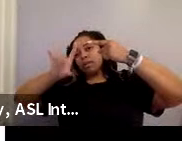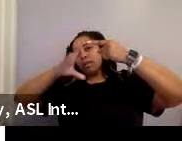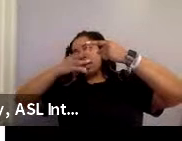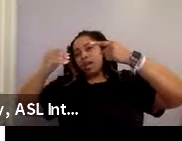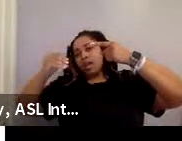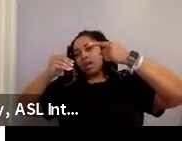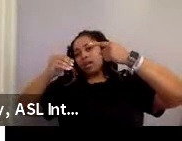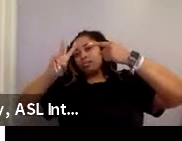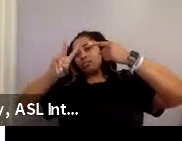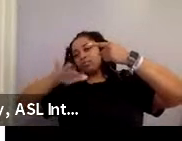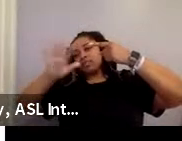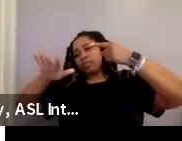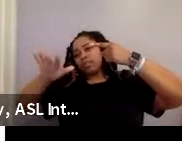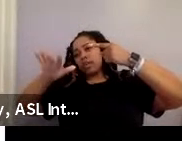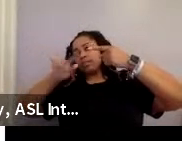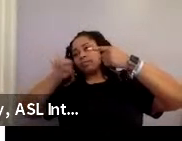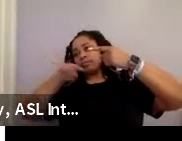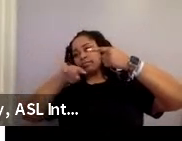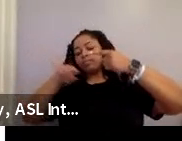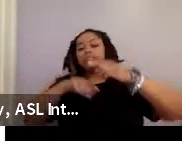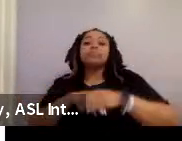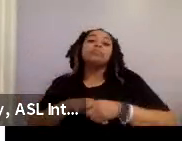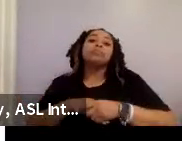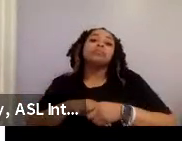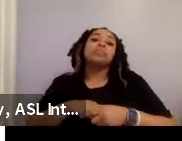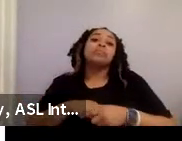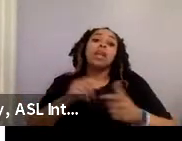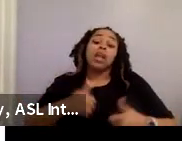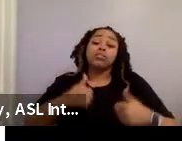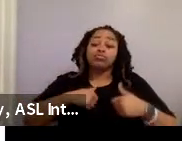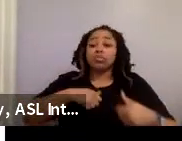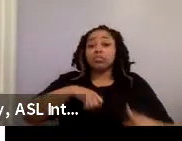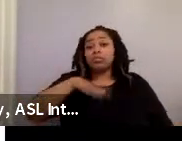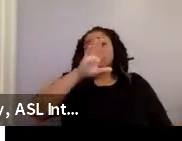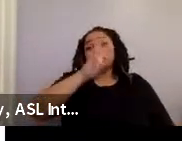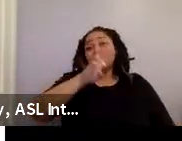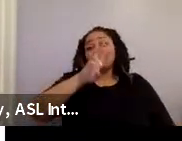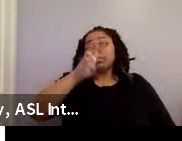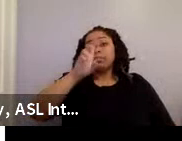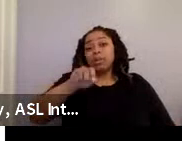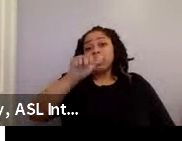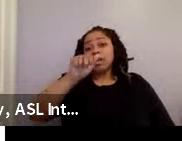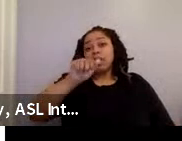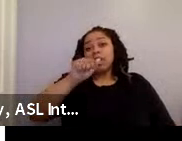and section 255. The web address is